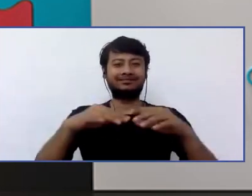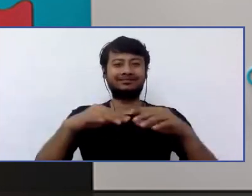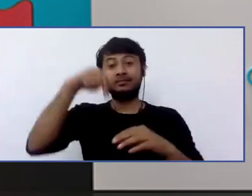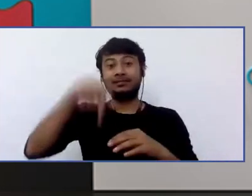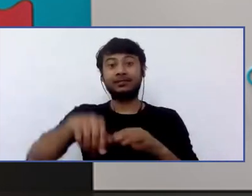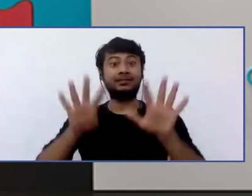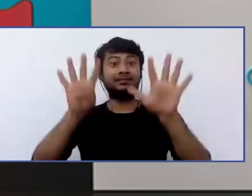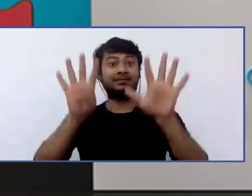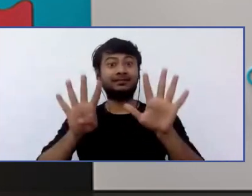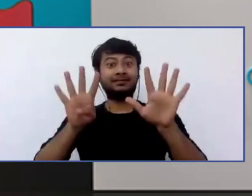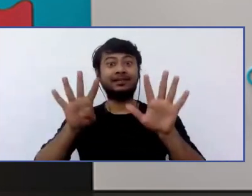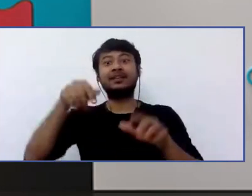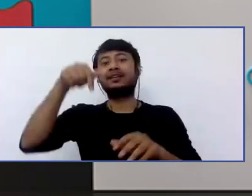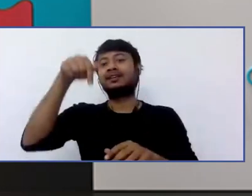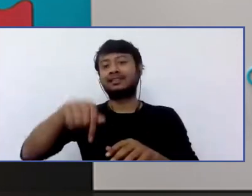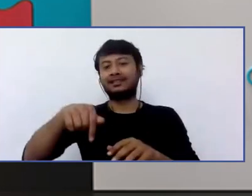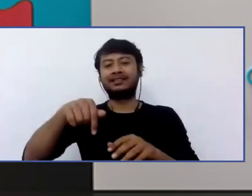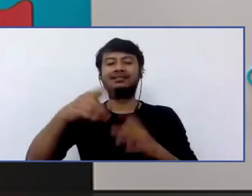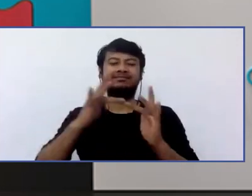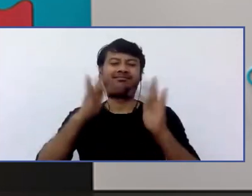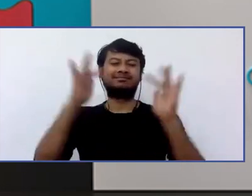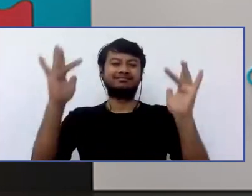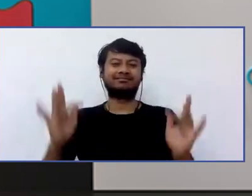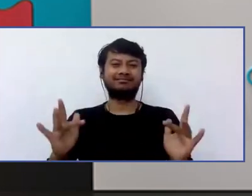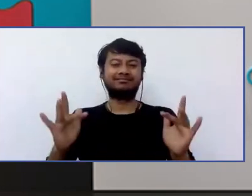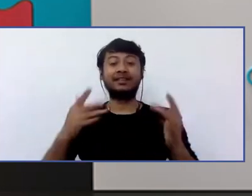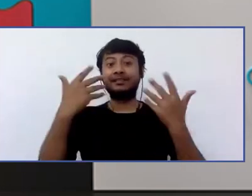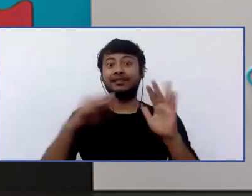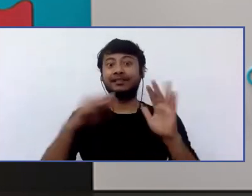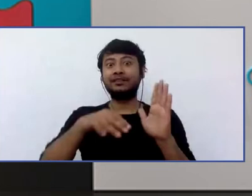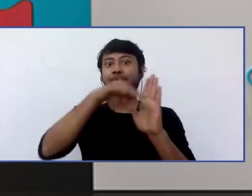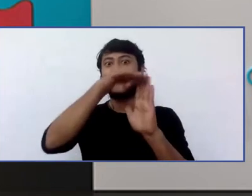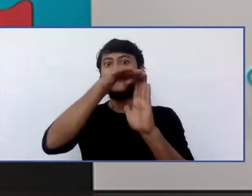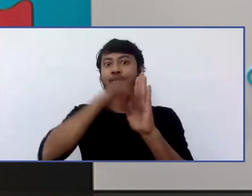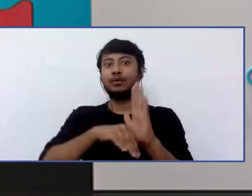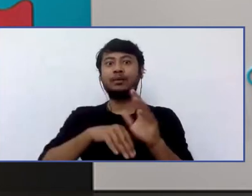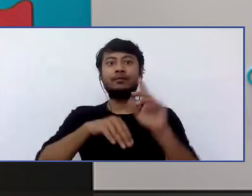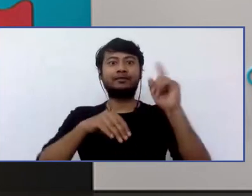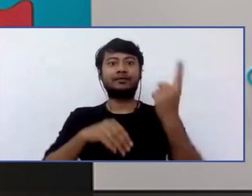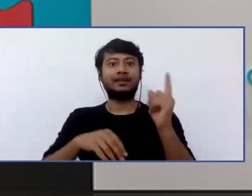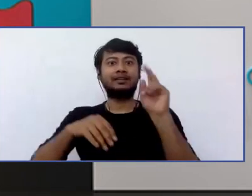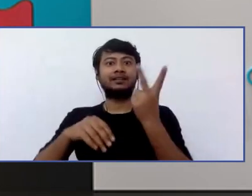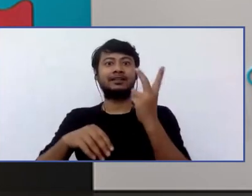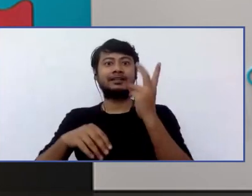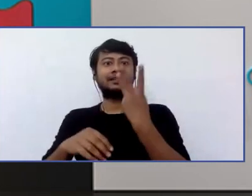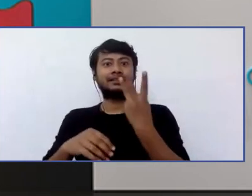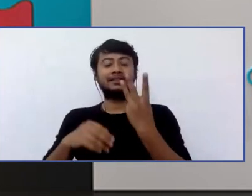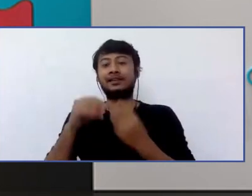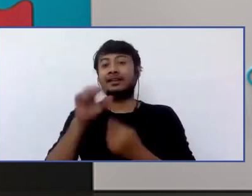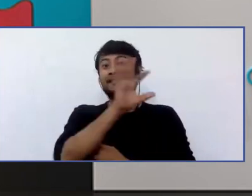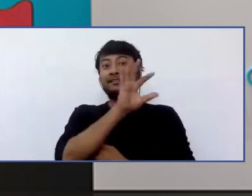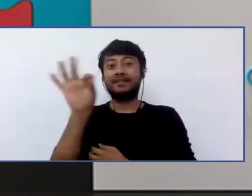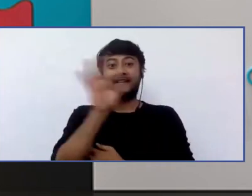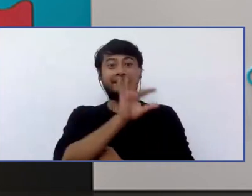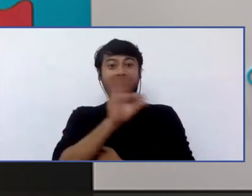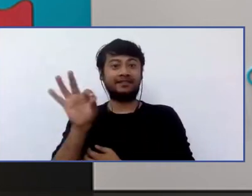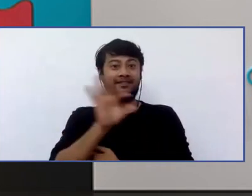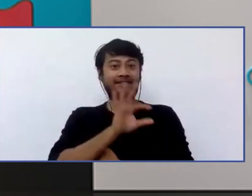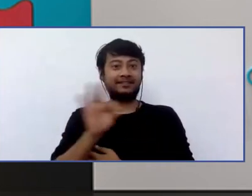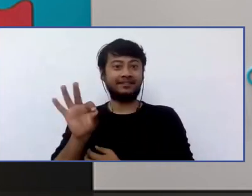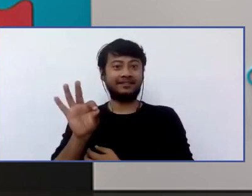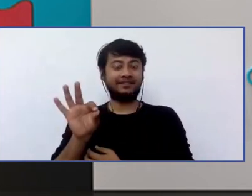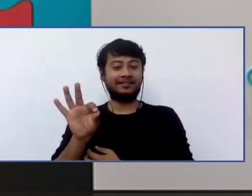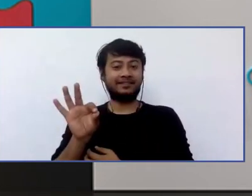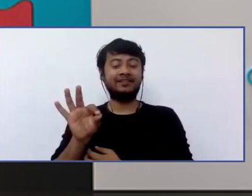across 3 different days. Over the past 3 weeks, we've successfully had Resilient Me, India